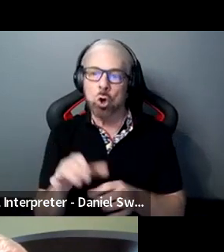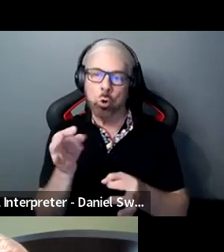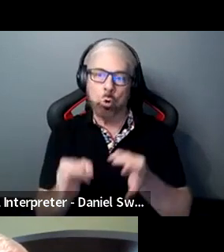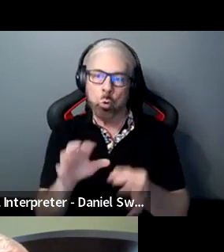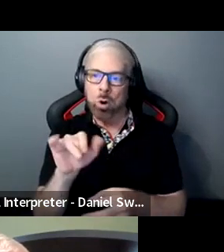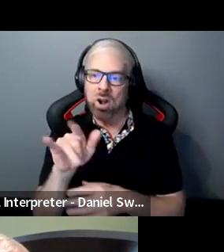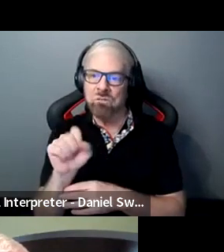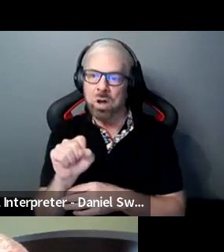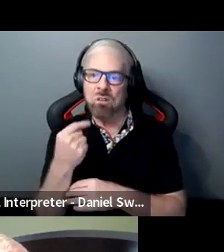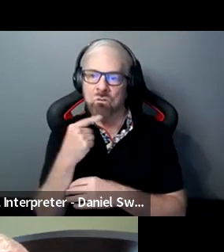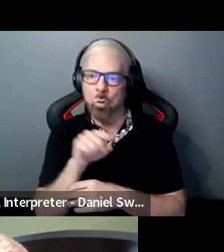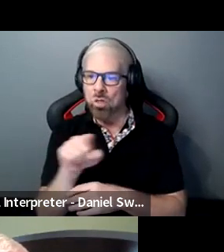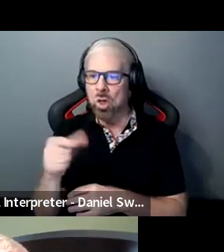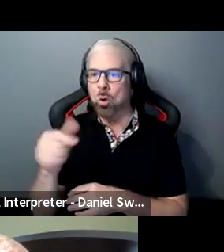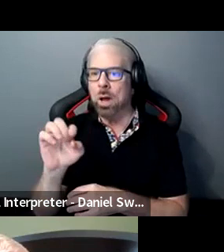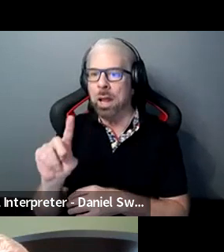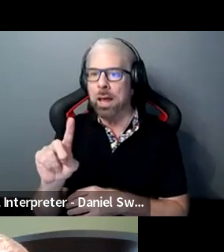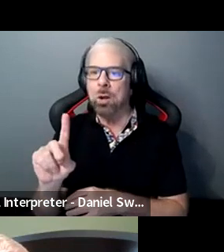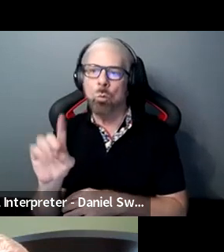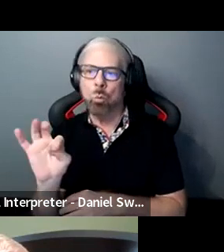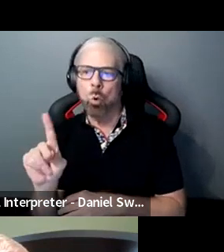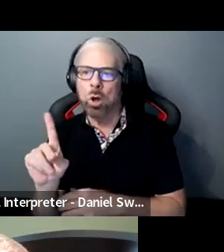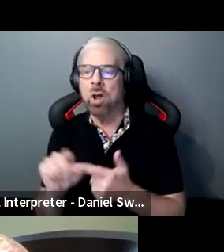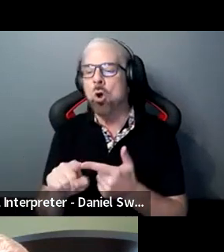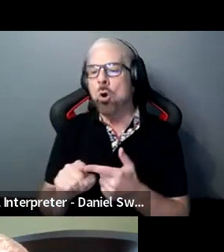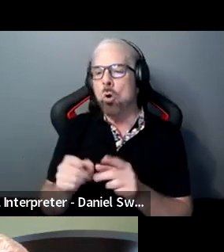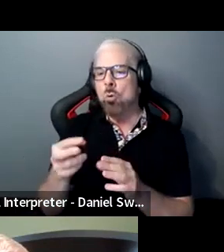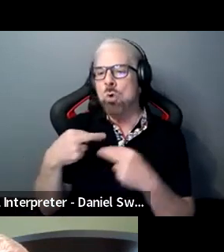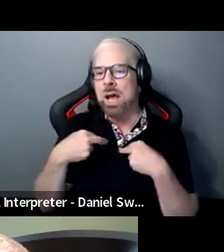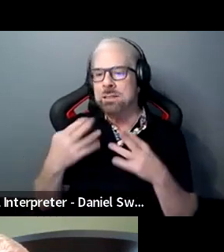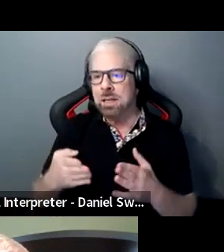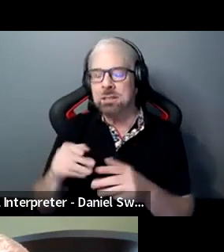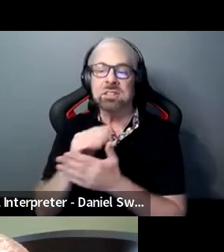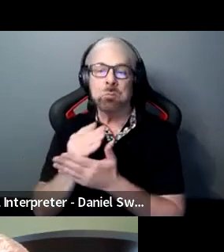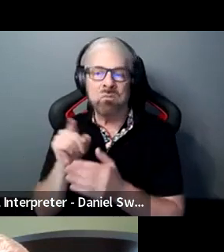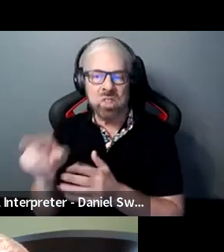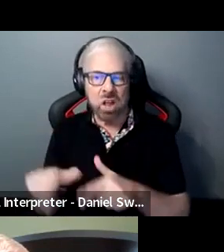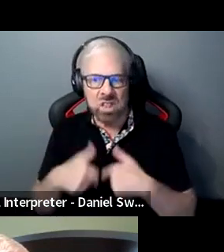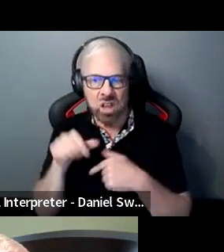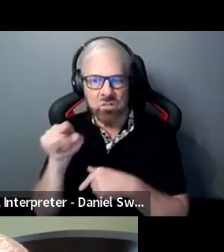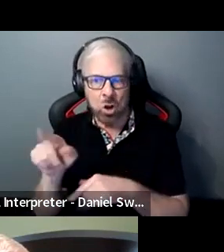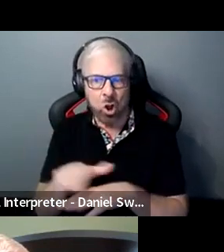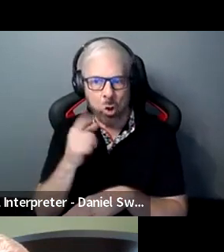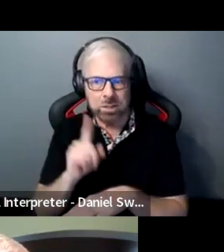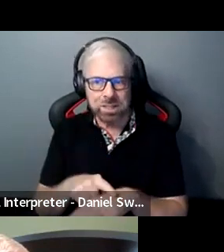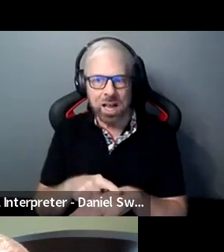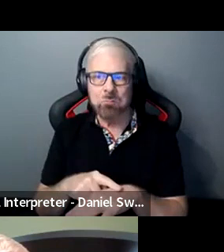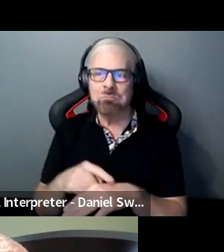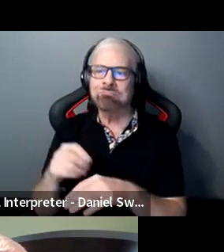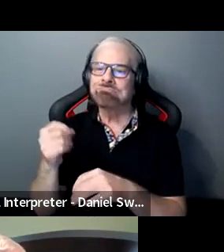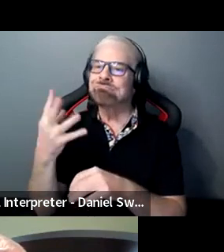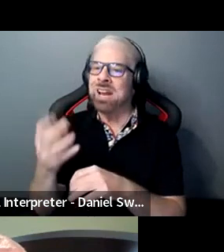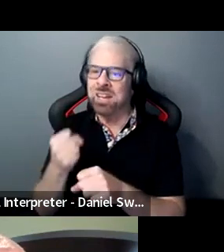residents, and some of them have been there for a very long time, decades. Mhm. And